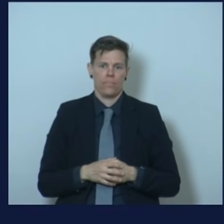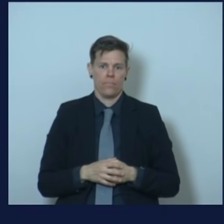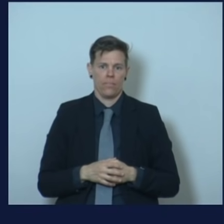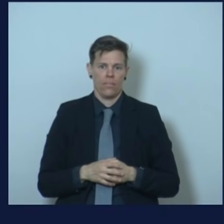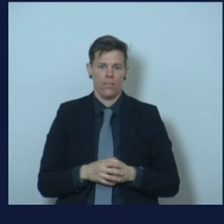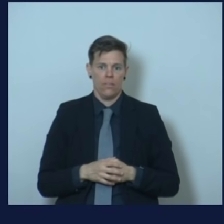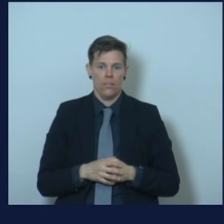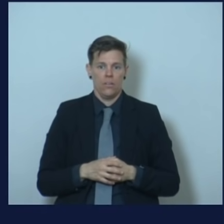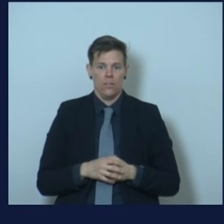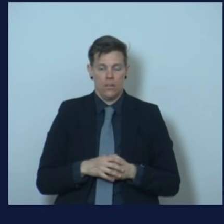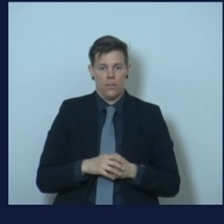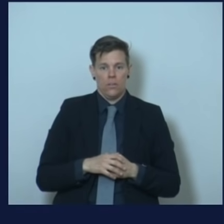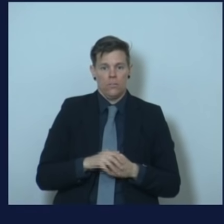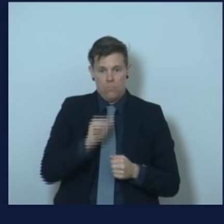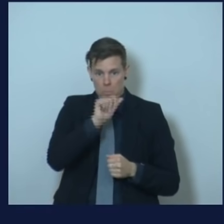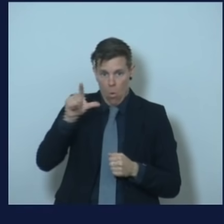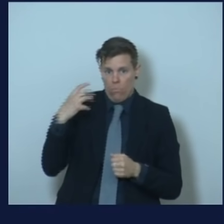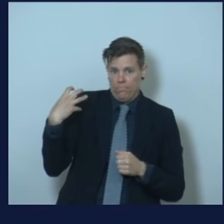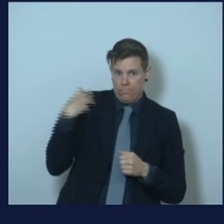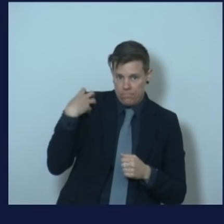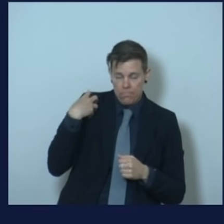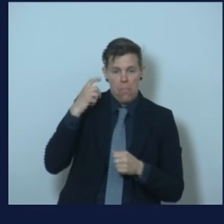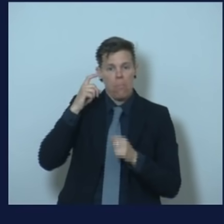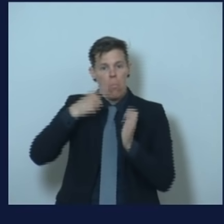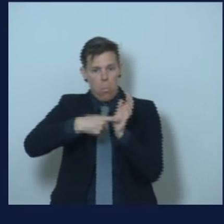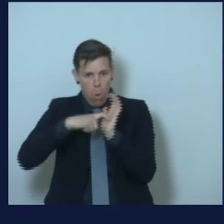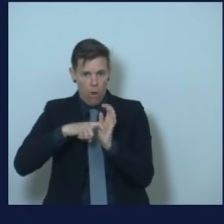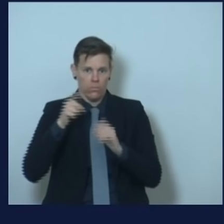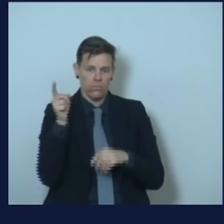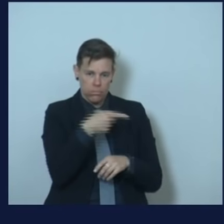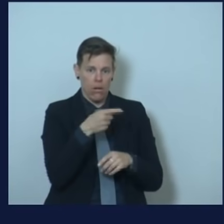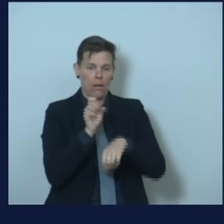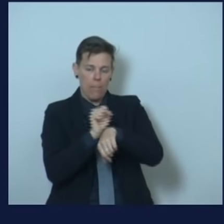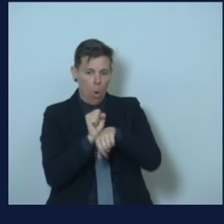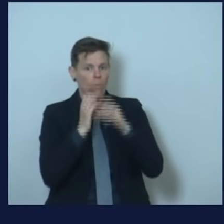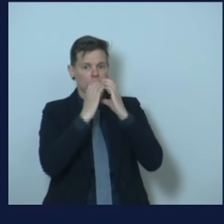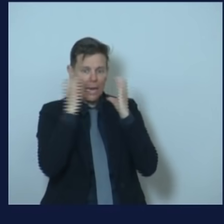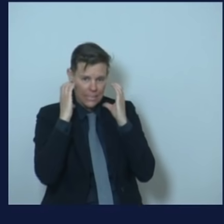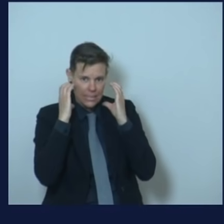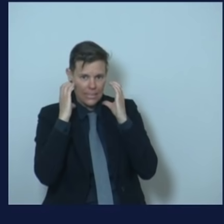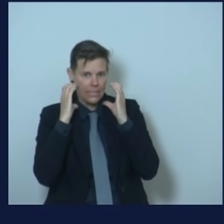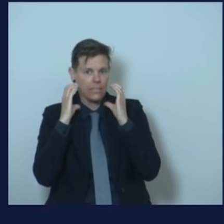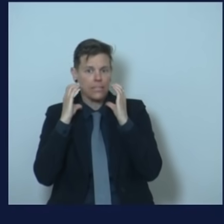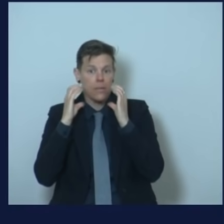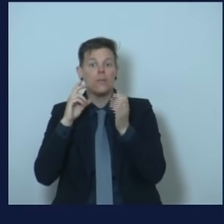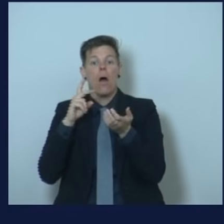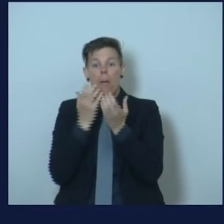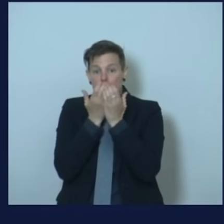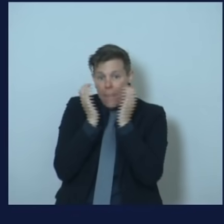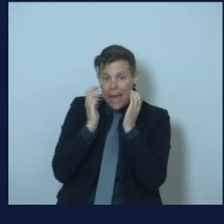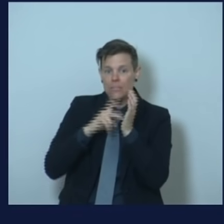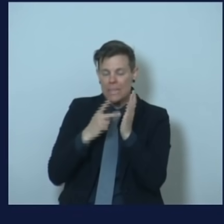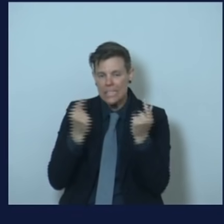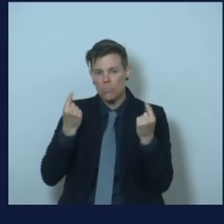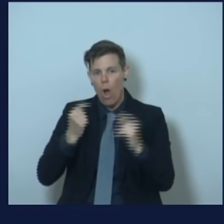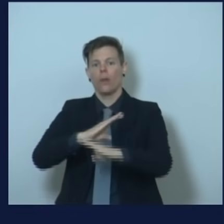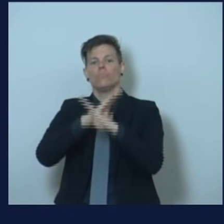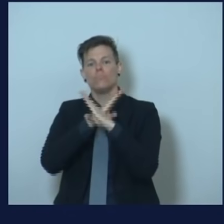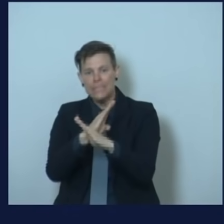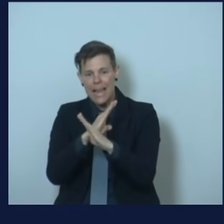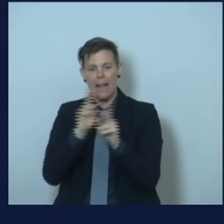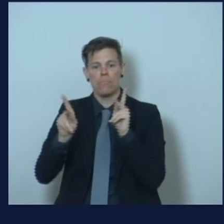one of your employees to have these face coverings because they're protecting the consumers that come into contact with your